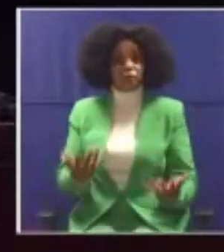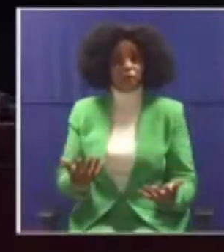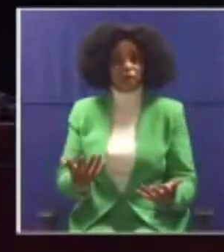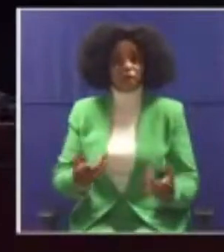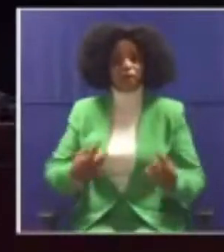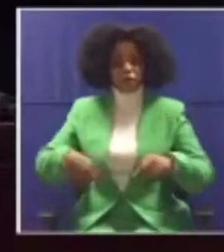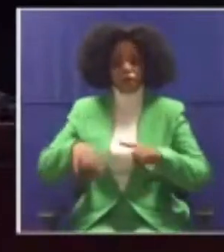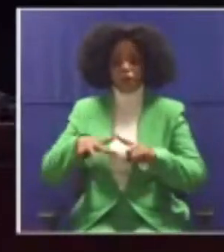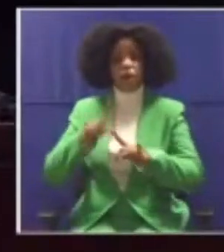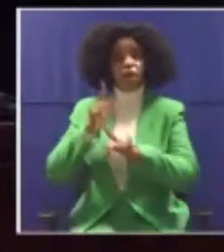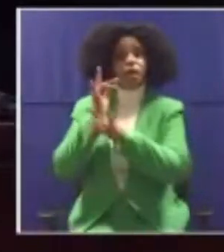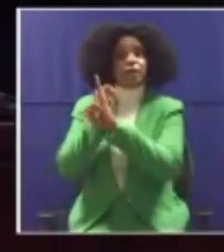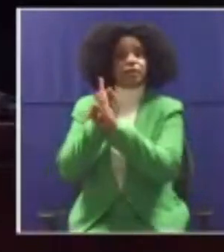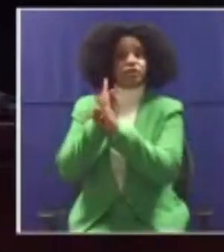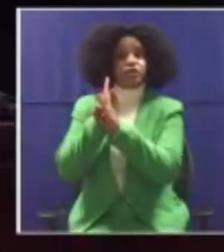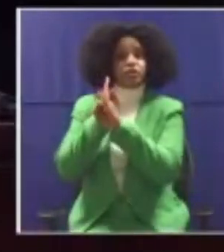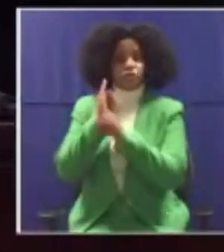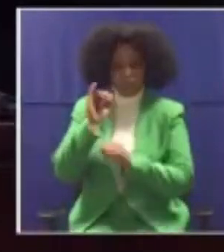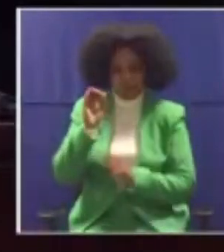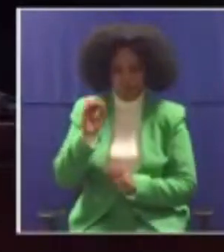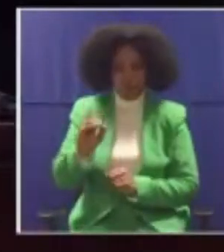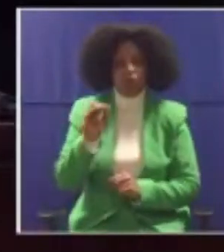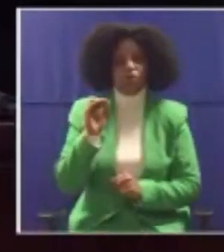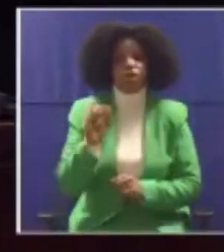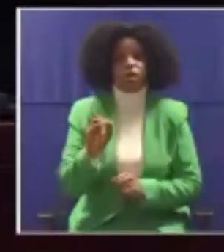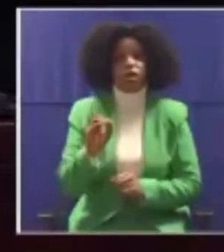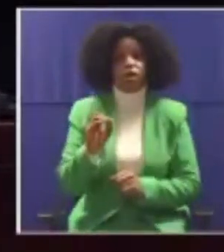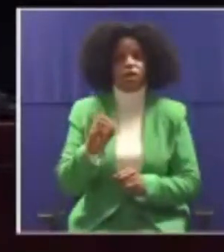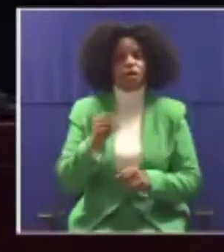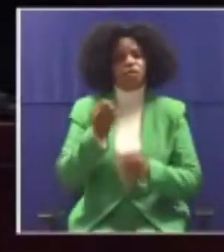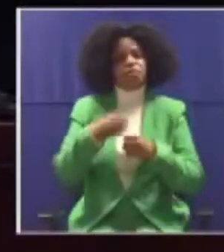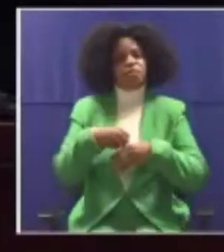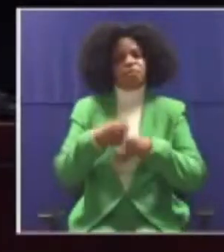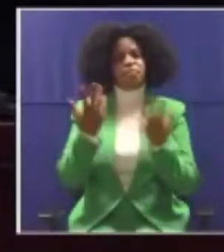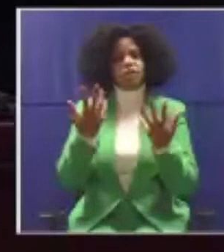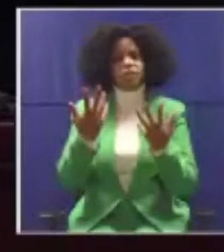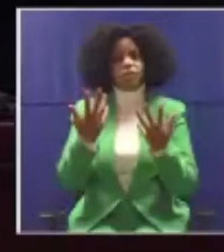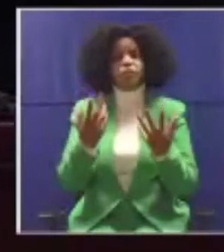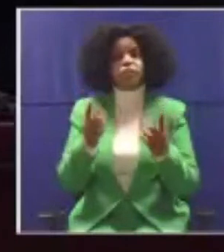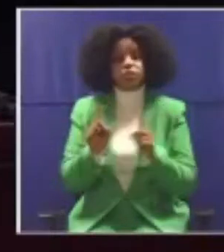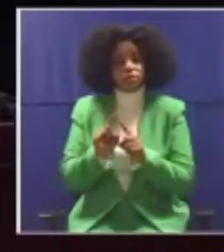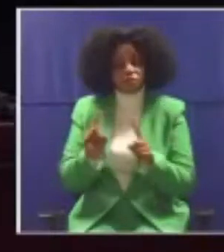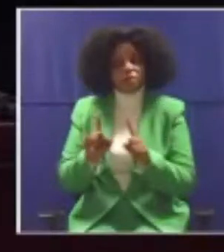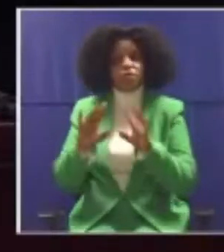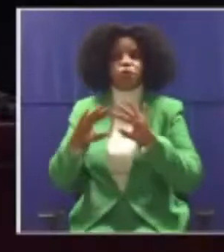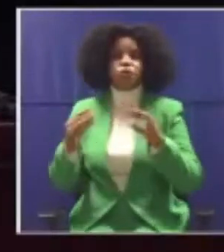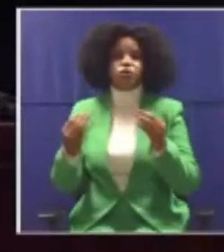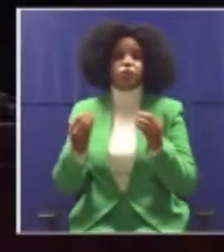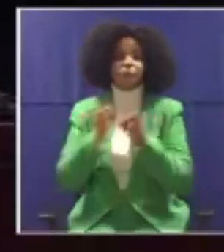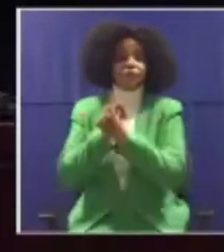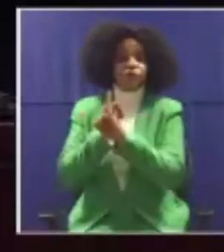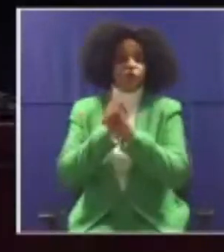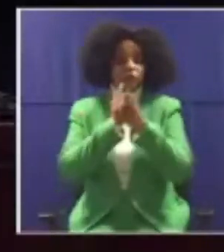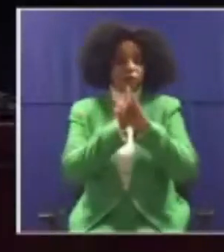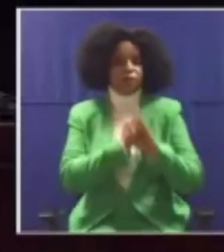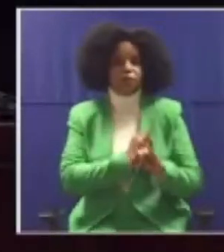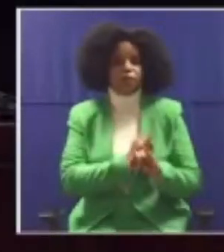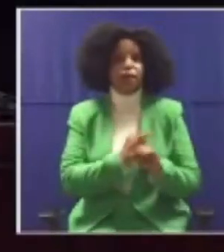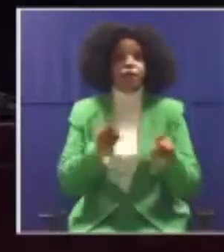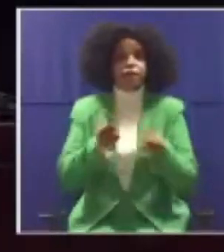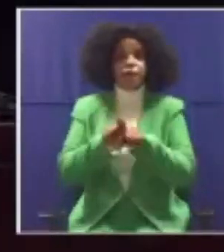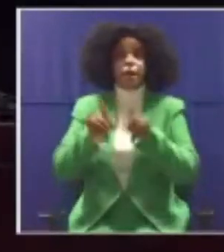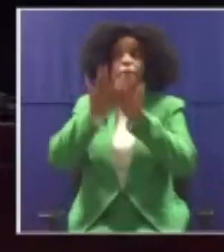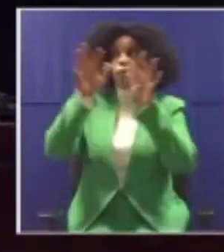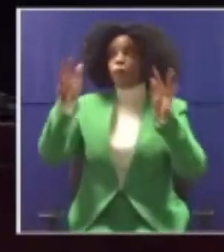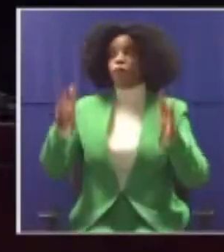institutions and fora, multilateral institutions. That's what also keeps the world together, where we are able